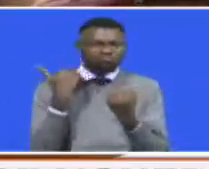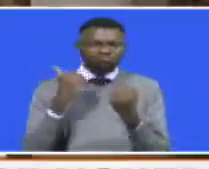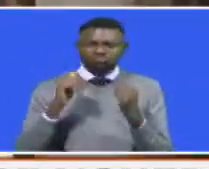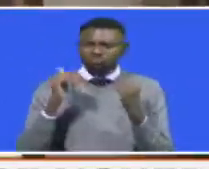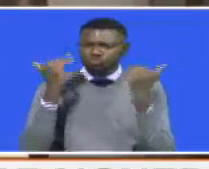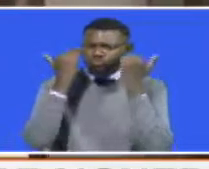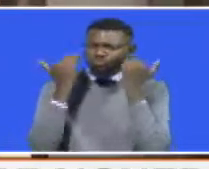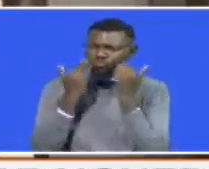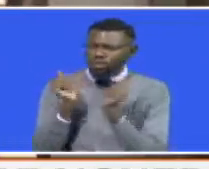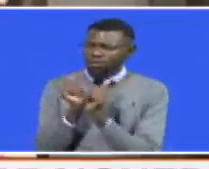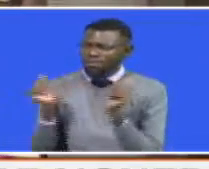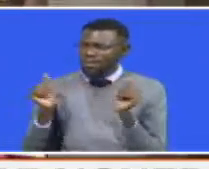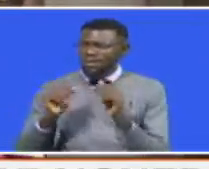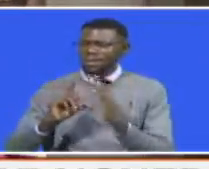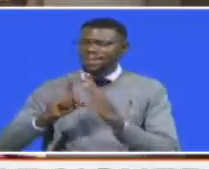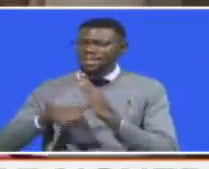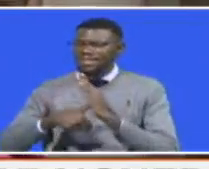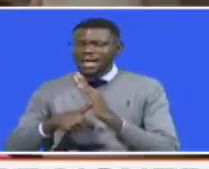him.